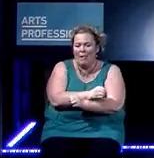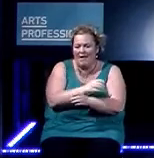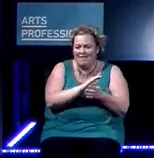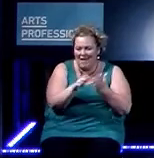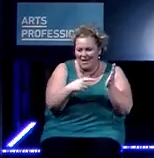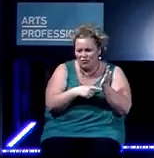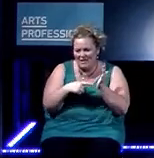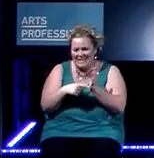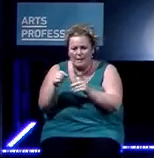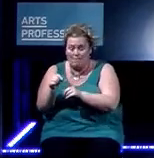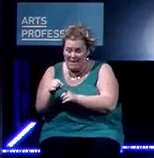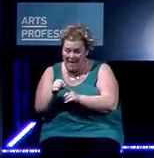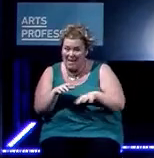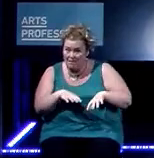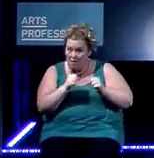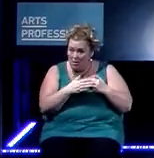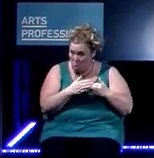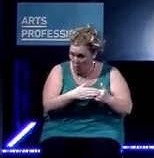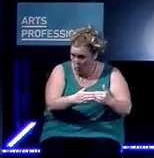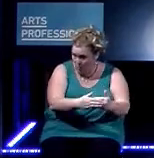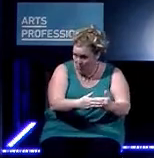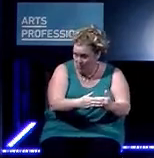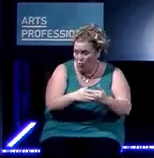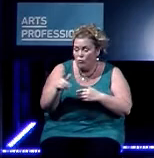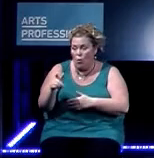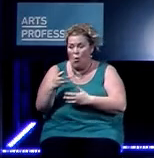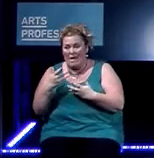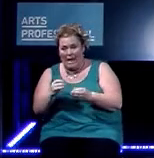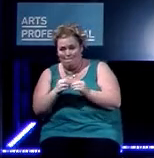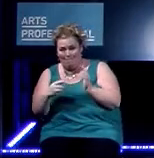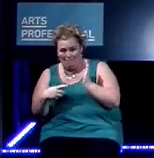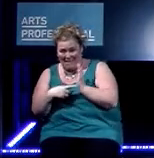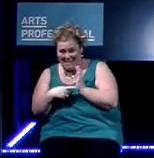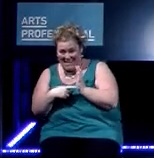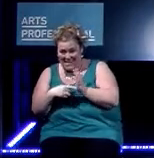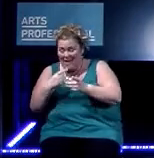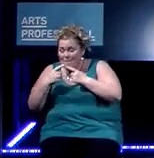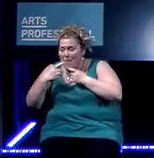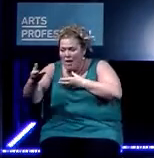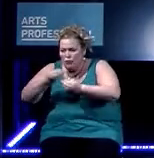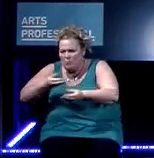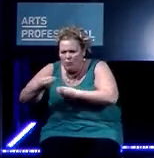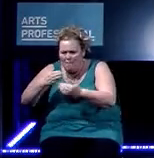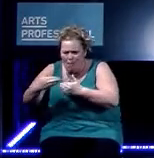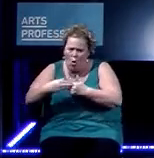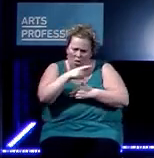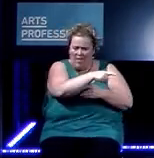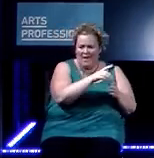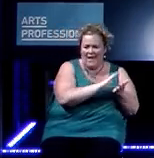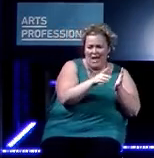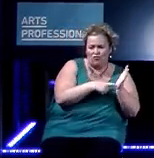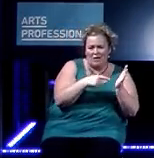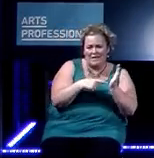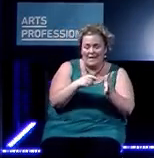it's starting to. So the BitTorrent protocol moves more information now than HTTP. So every single piece of information on the